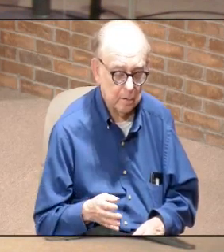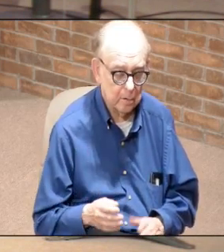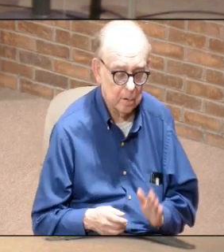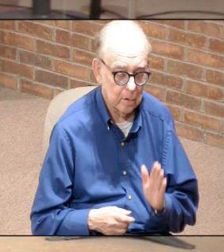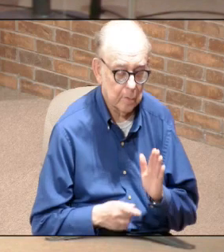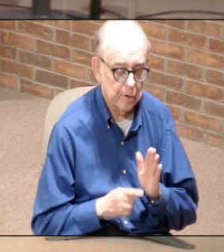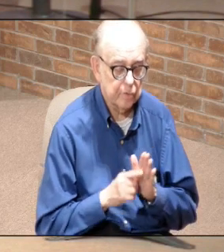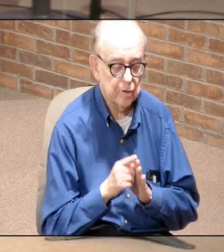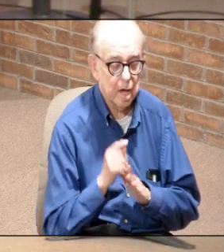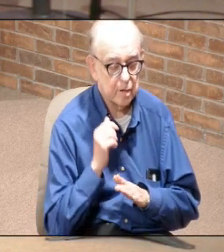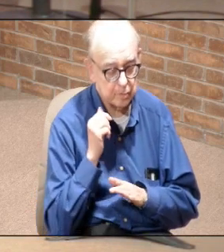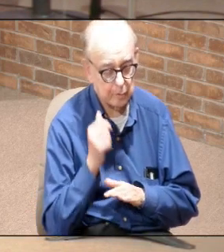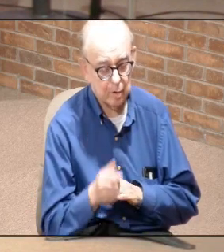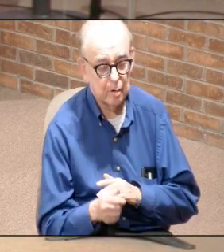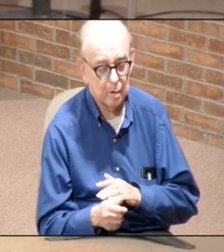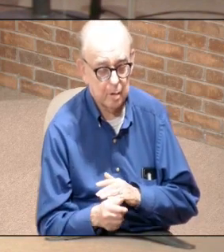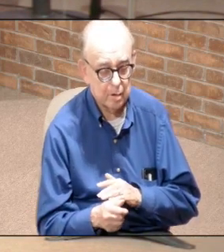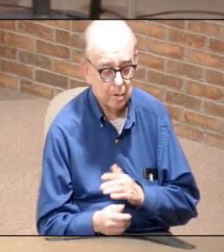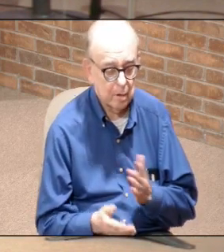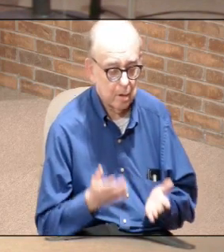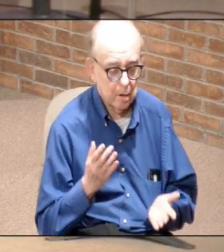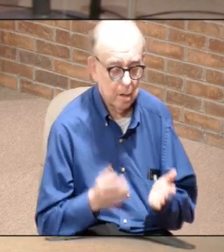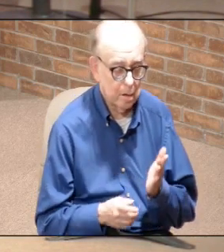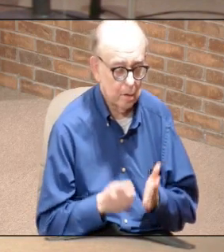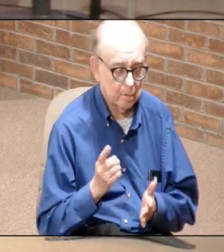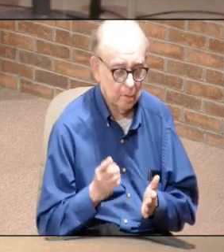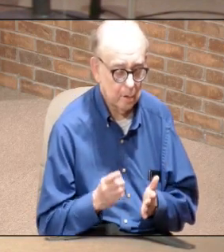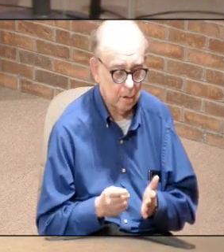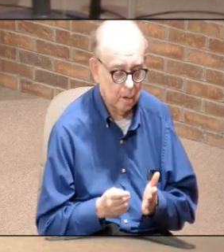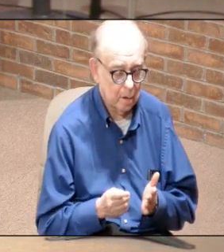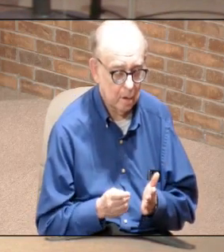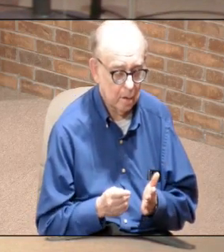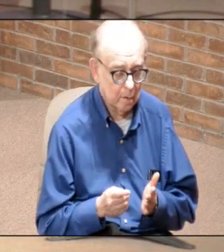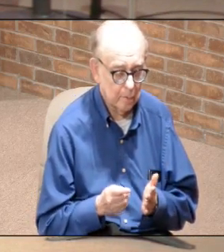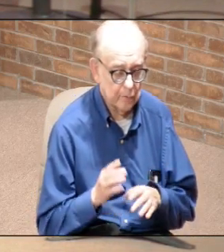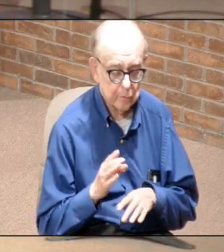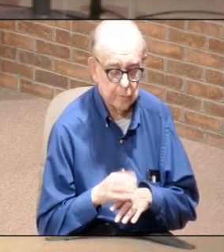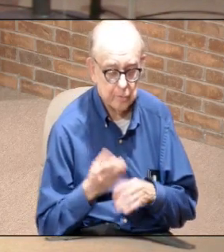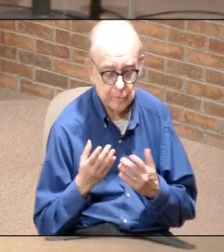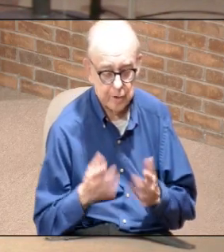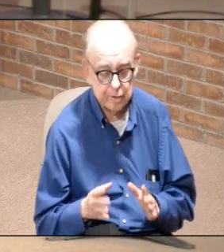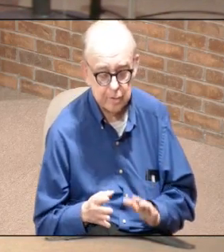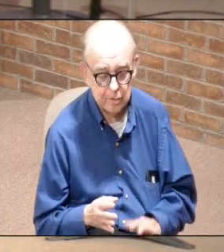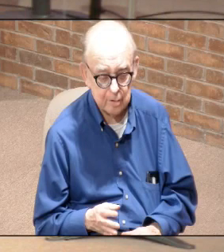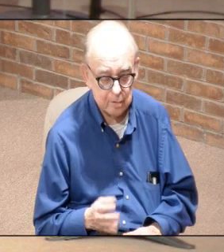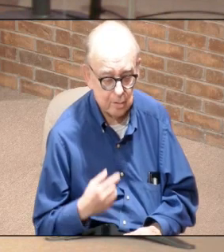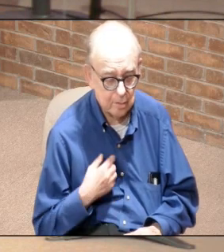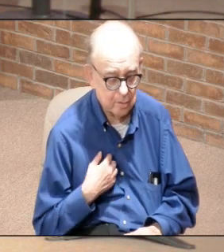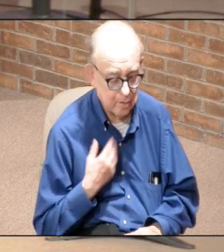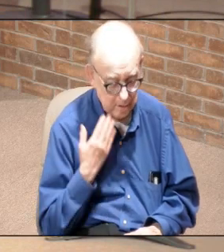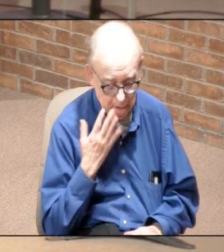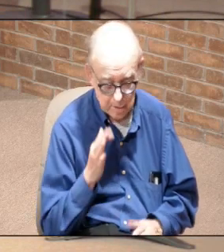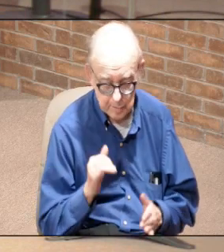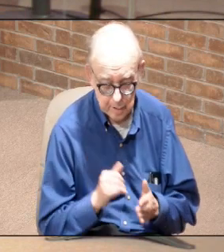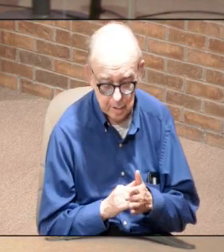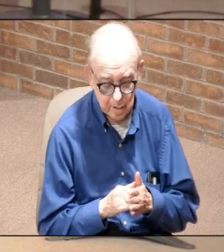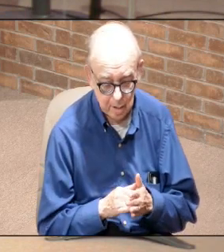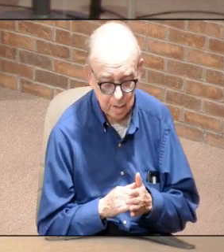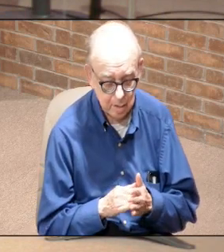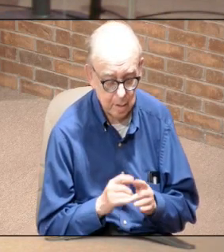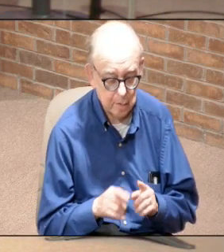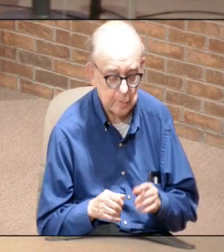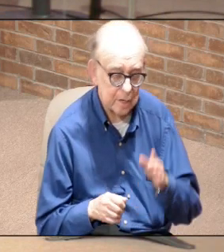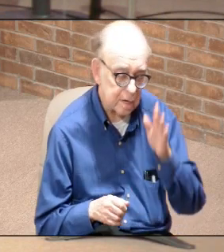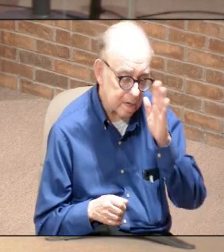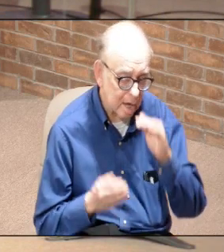giant tomorrow. There may be a giant before this church finishes that I don't know about, but he